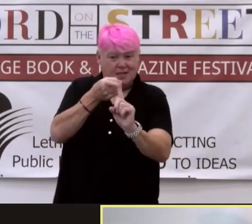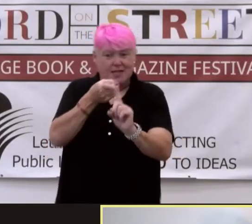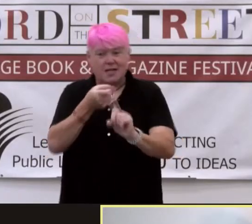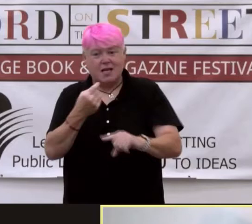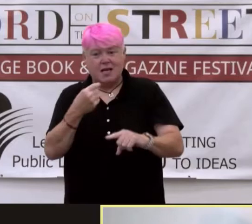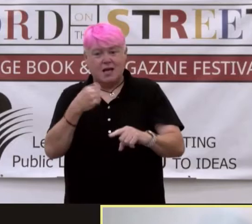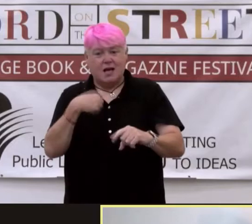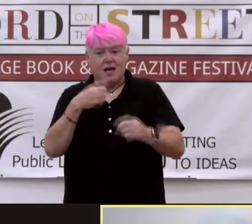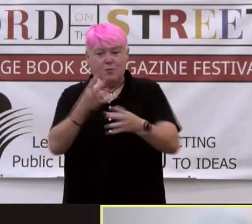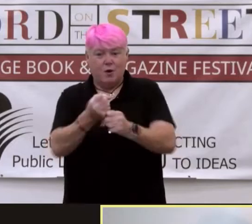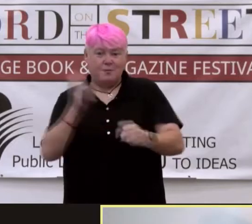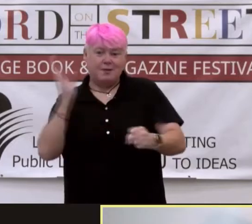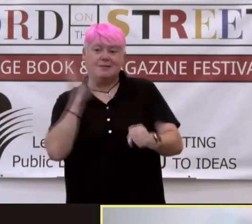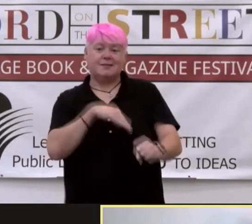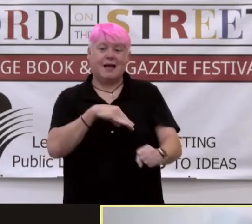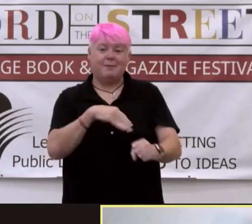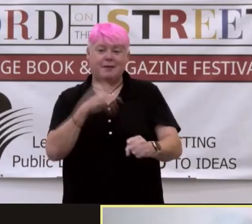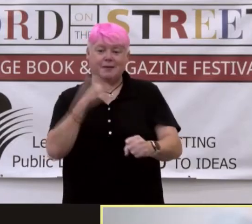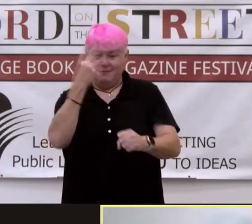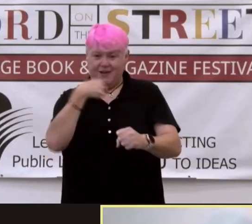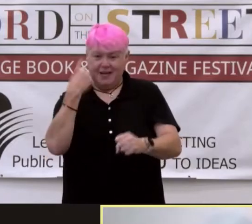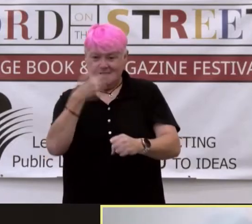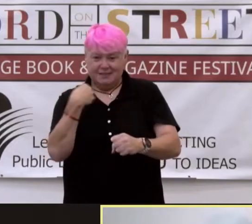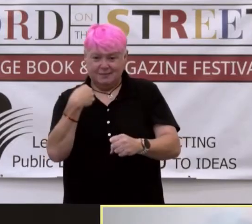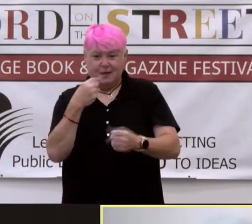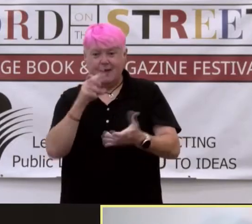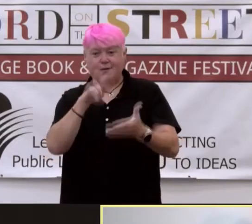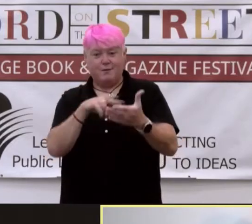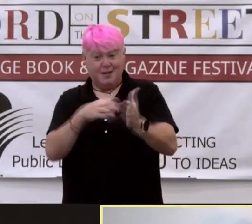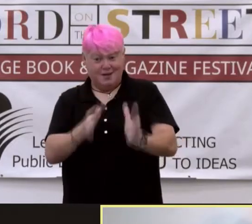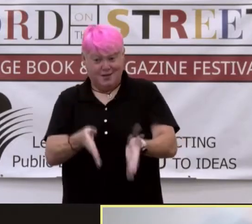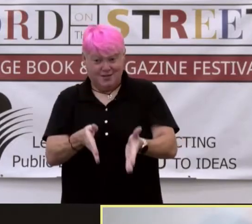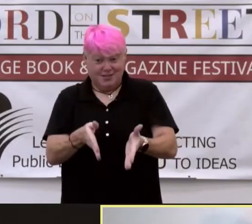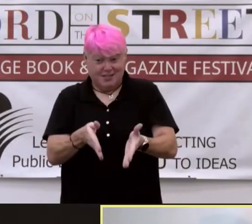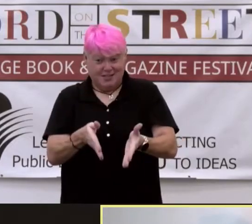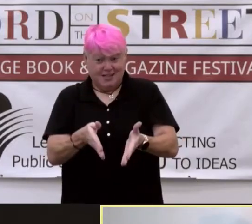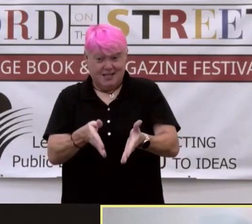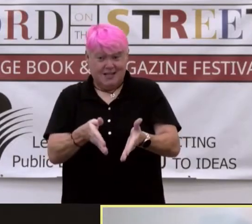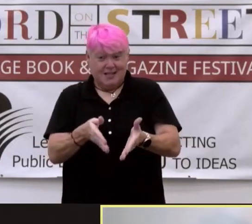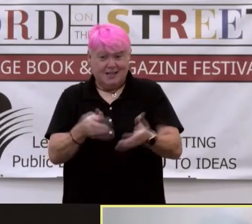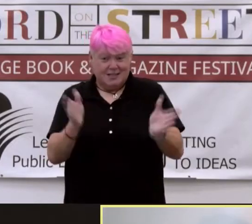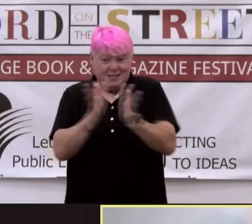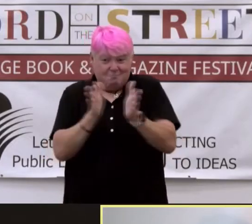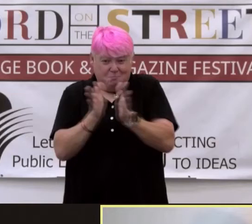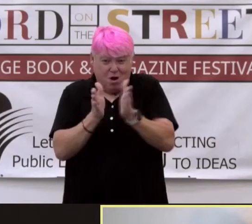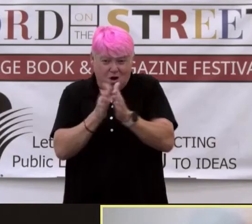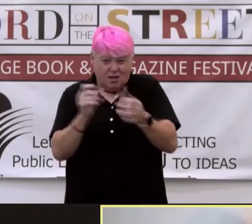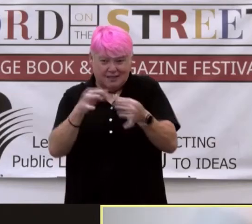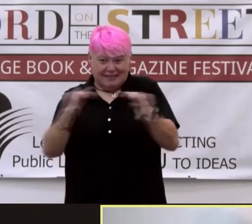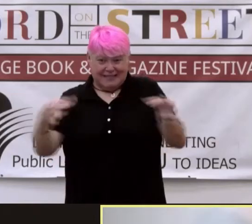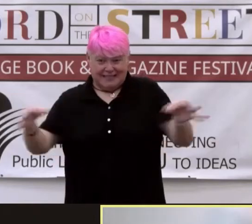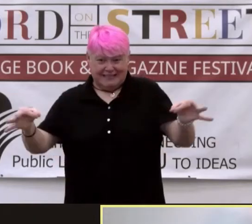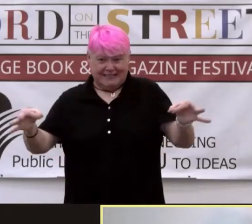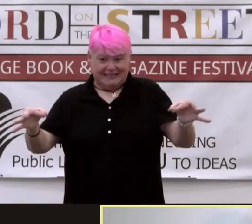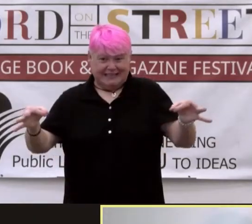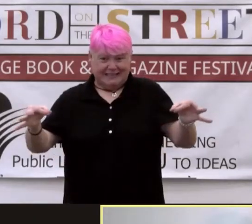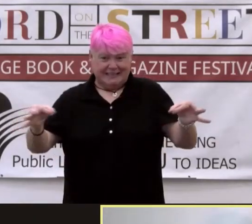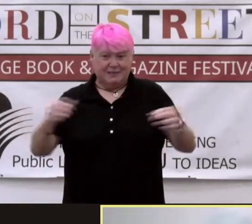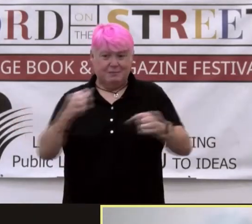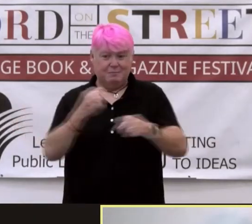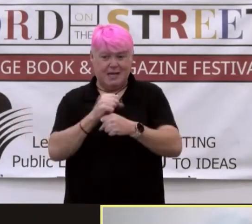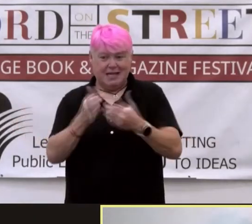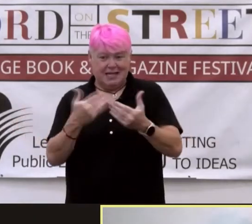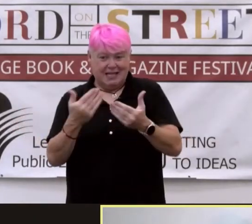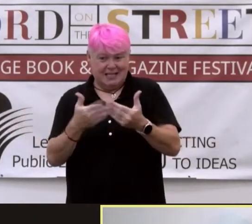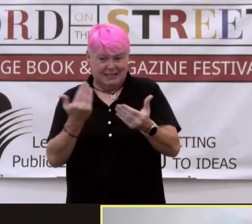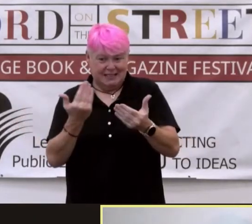in the face by the briefest, most concise sentences that I can find. So I think that's reflected in the way that I approach my work